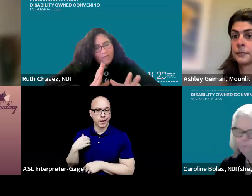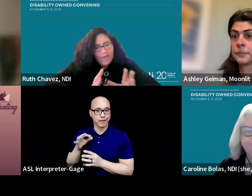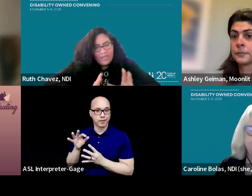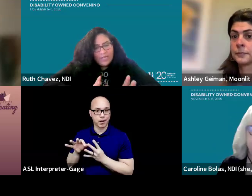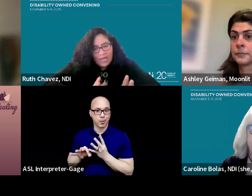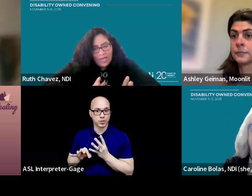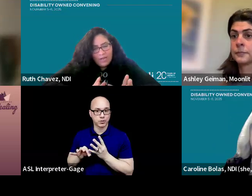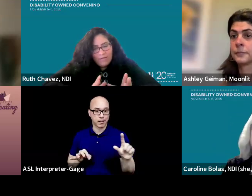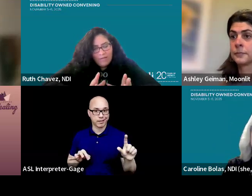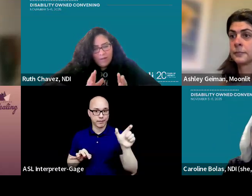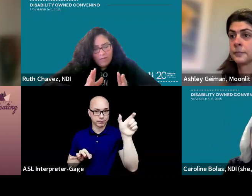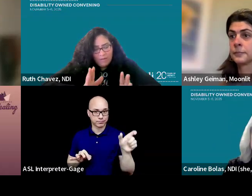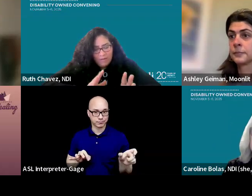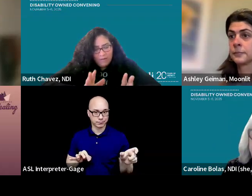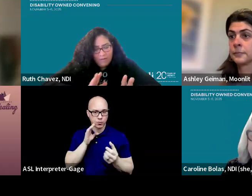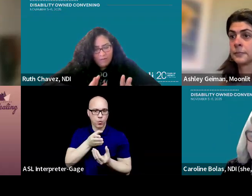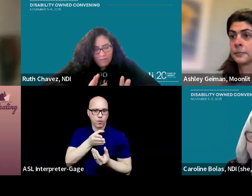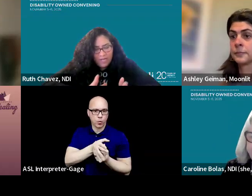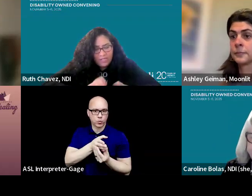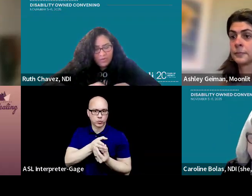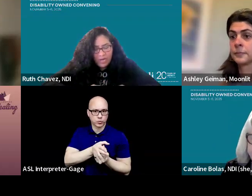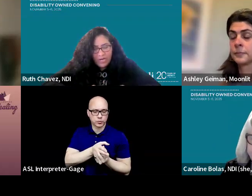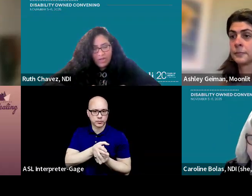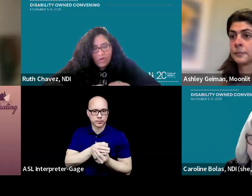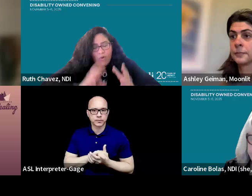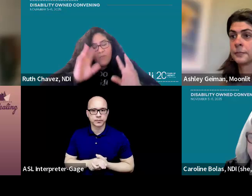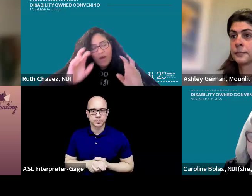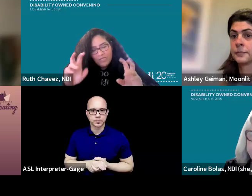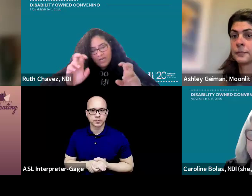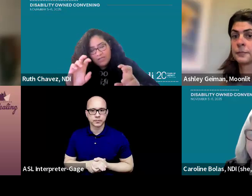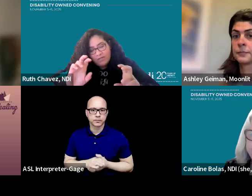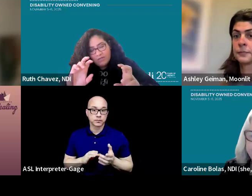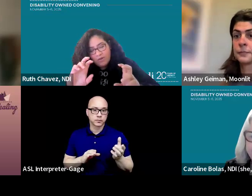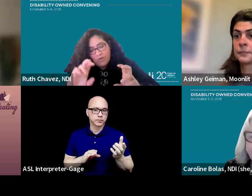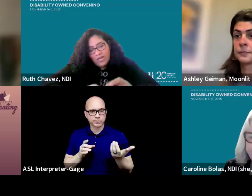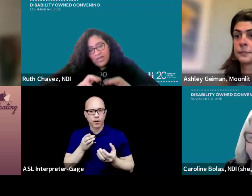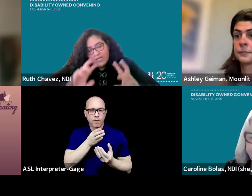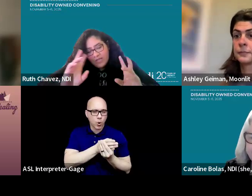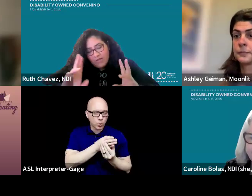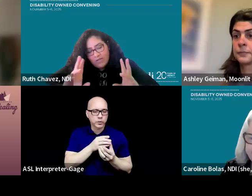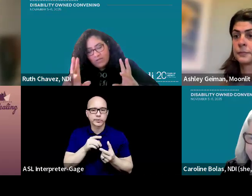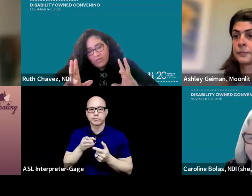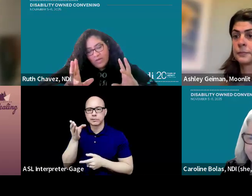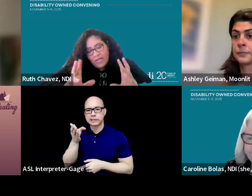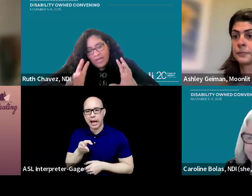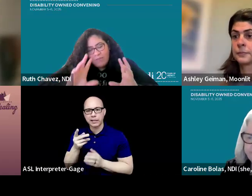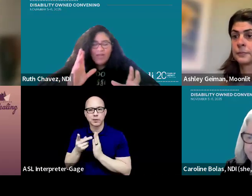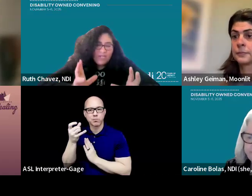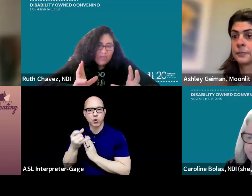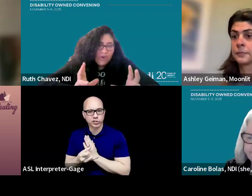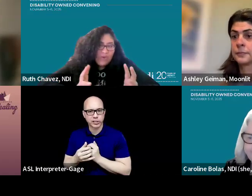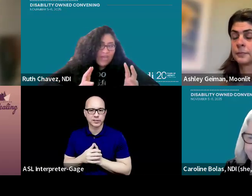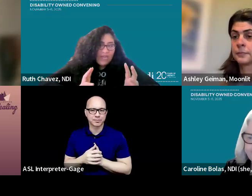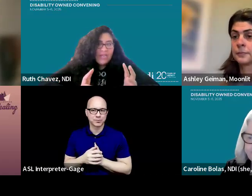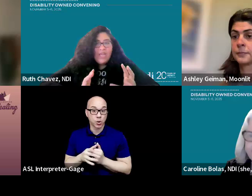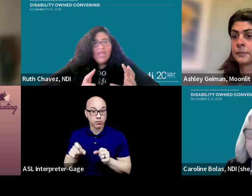on the left-hand side of the main screen, or projects. So you can consider this to be like